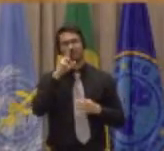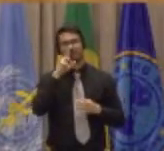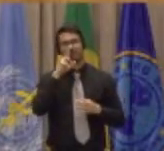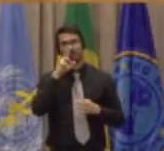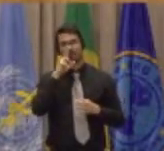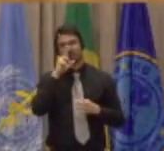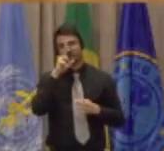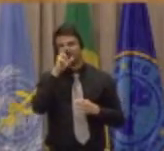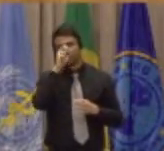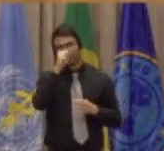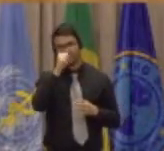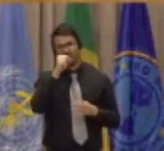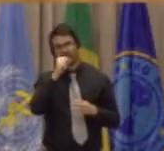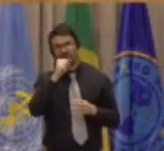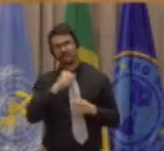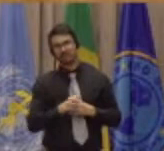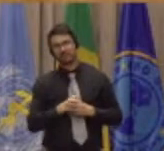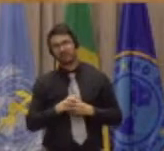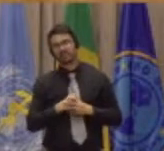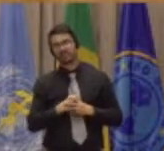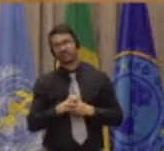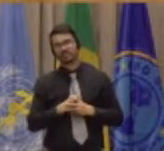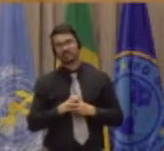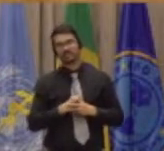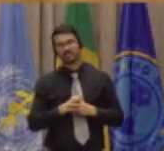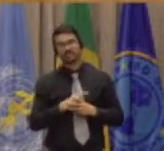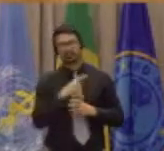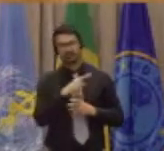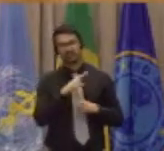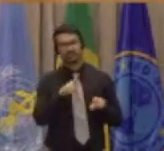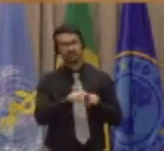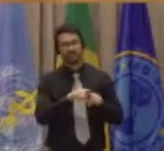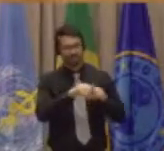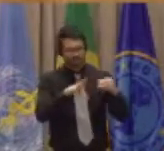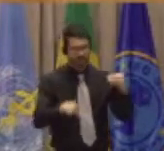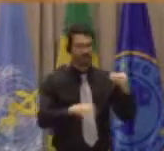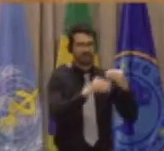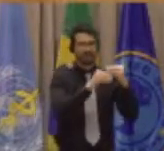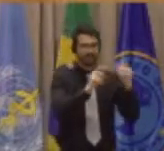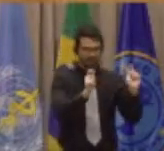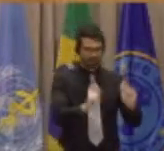And the strength of surveillance in the country